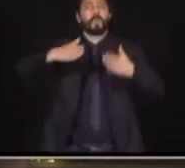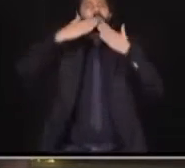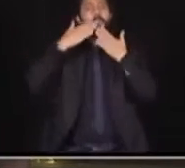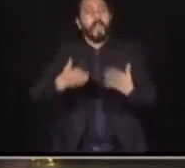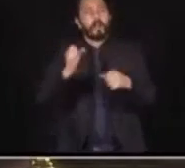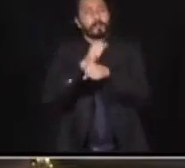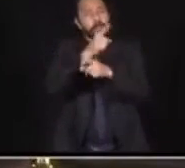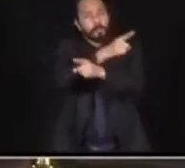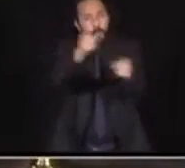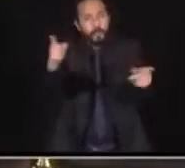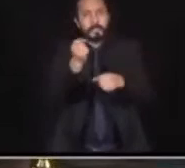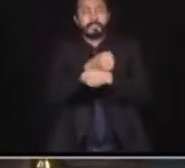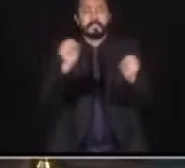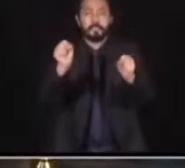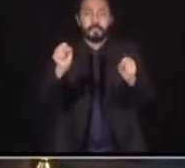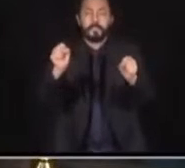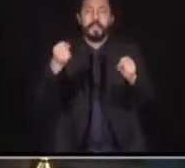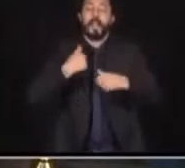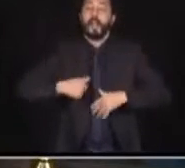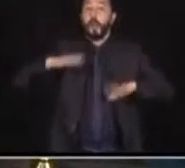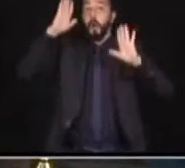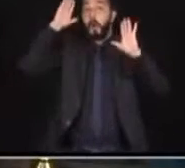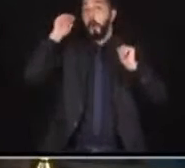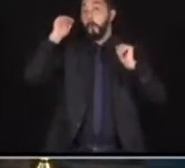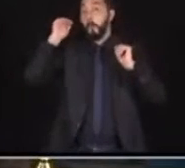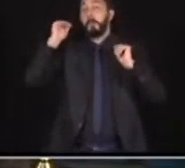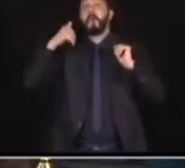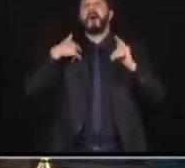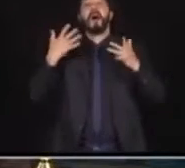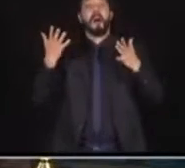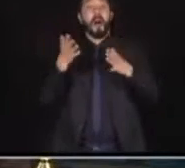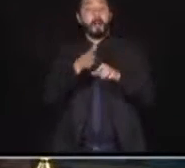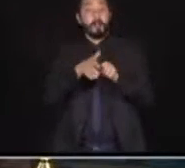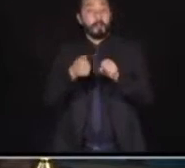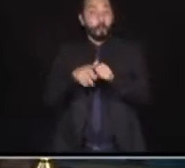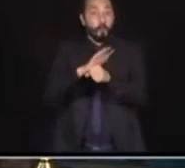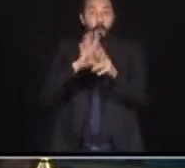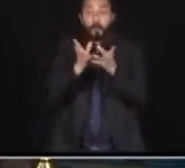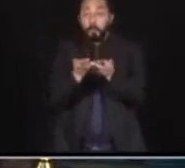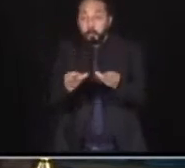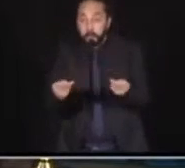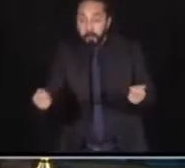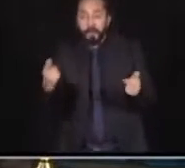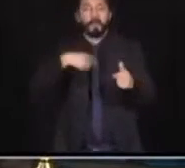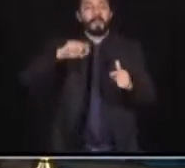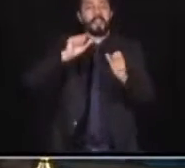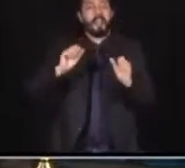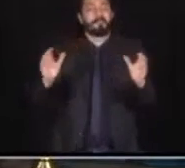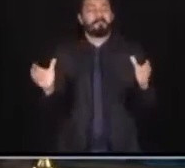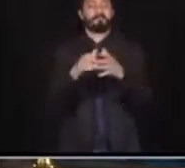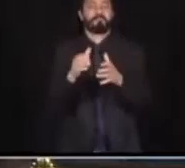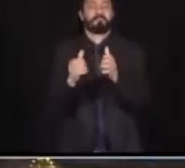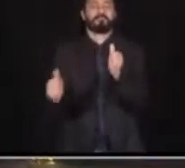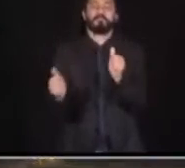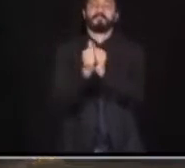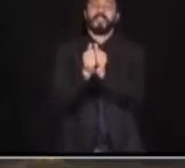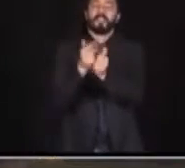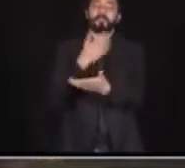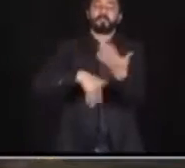safe, and hopefully that we can get together under better circumstances one day. Thank you.